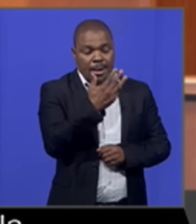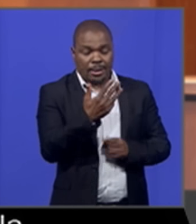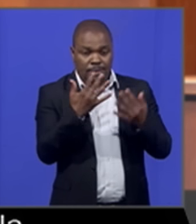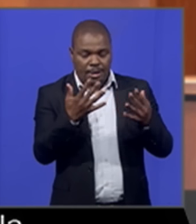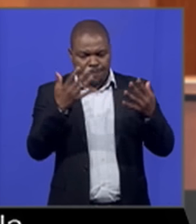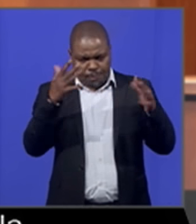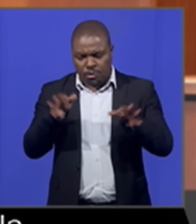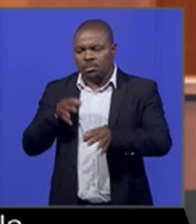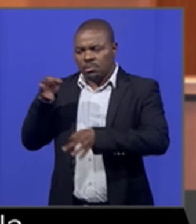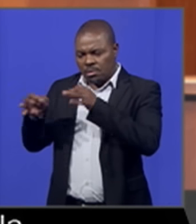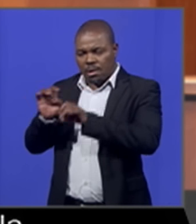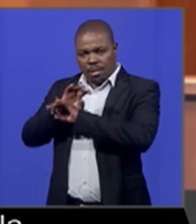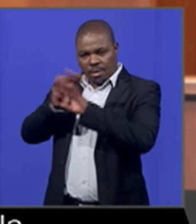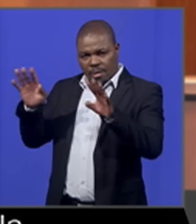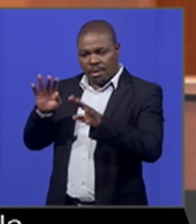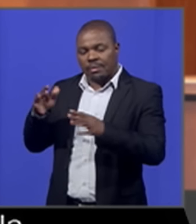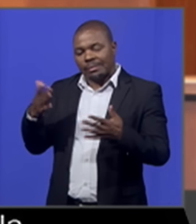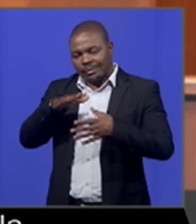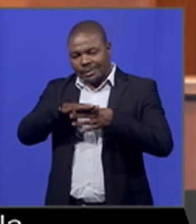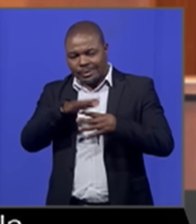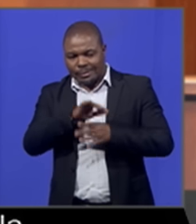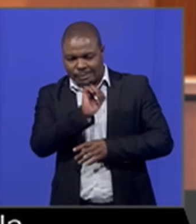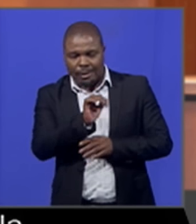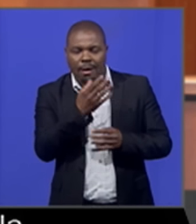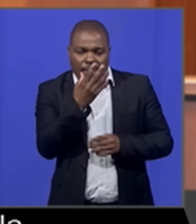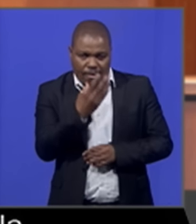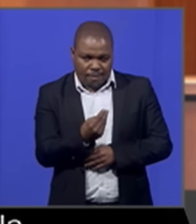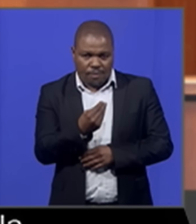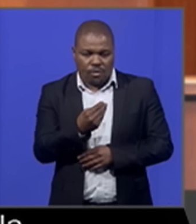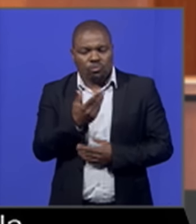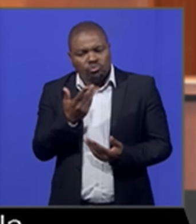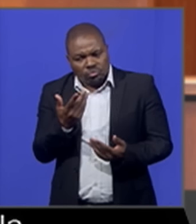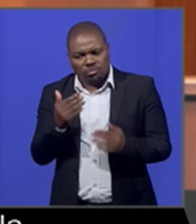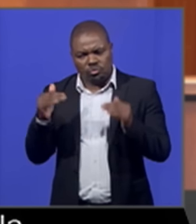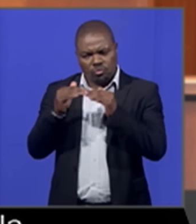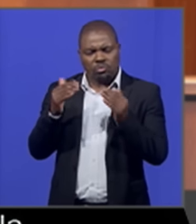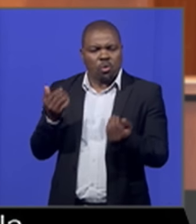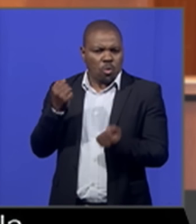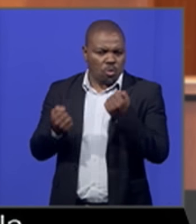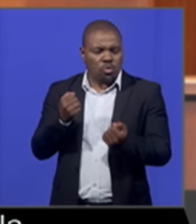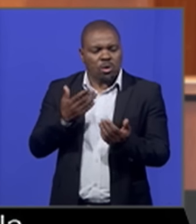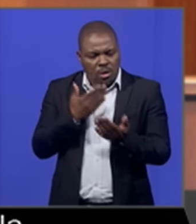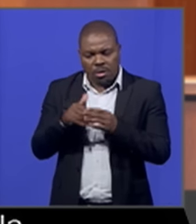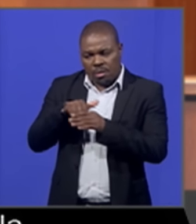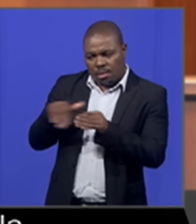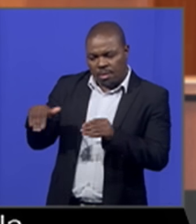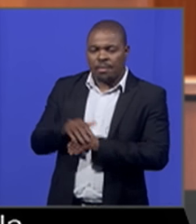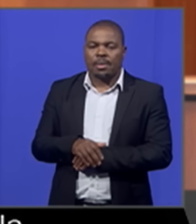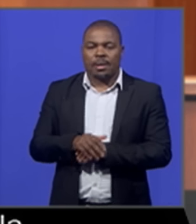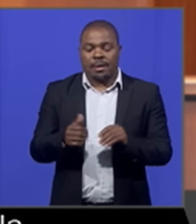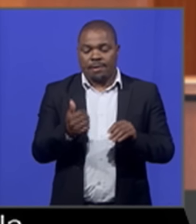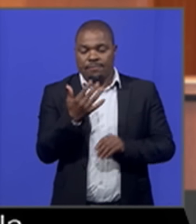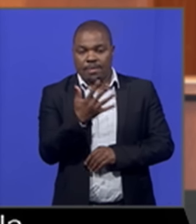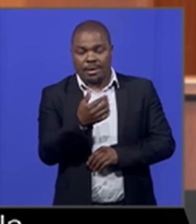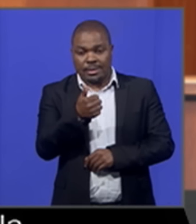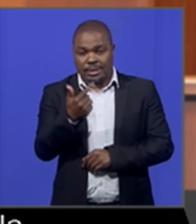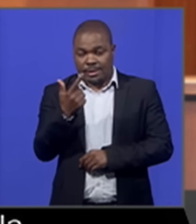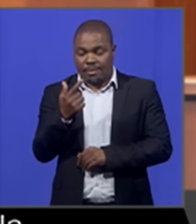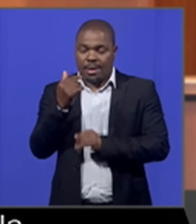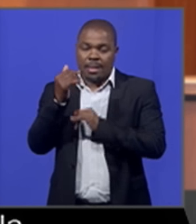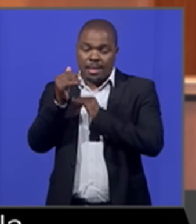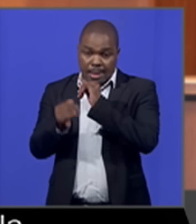managed to show this court that such circumstances do exist, which in the interest of justice permit their release. And applicant number 5, 6, 7, and